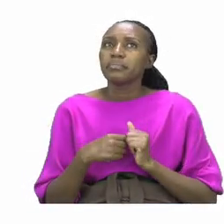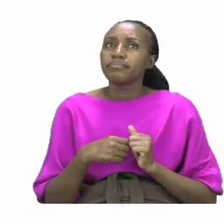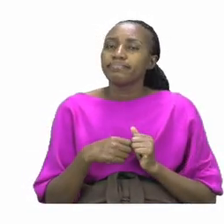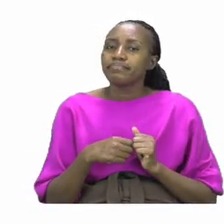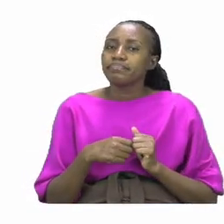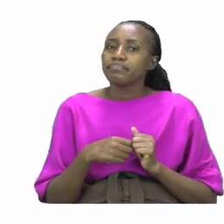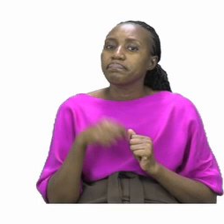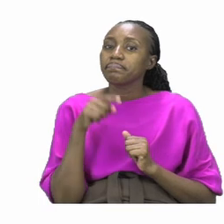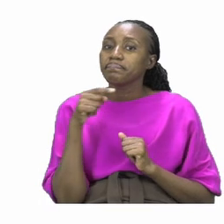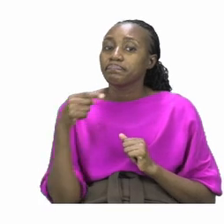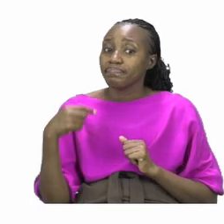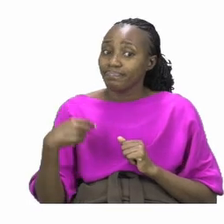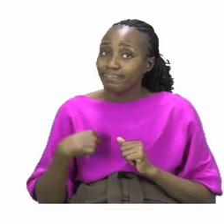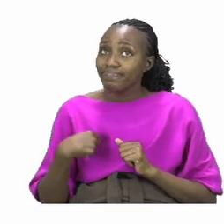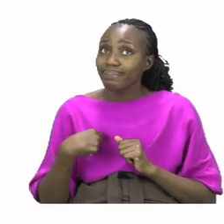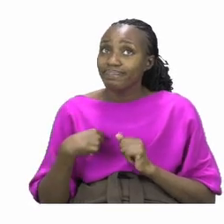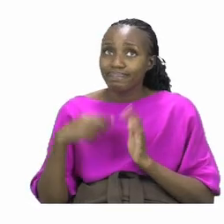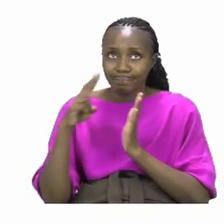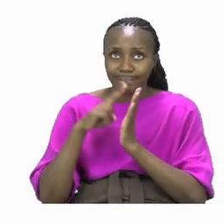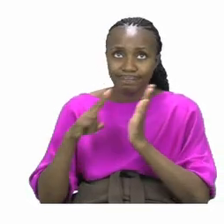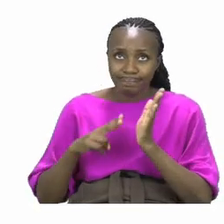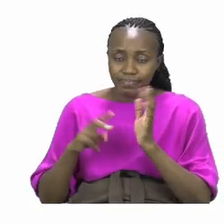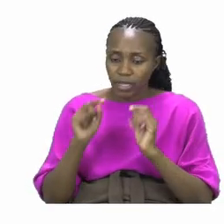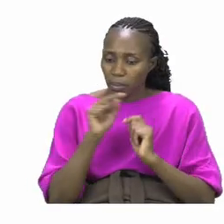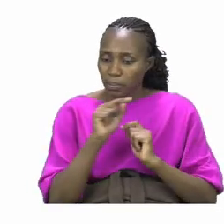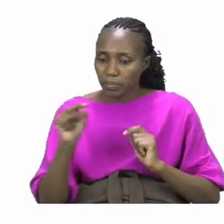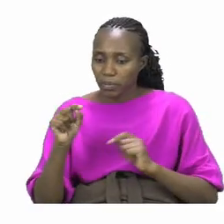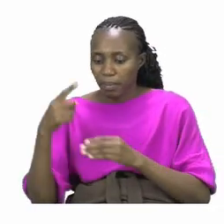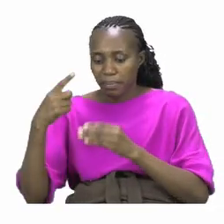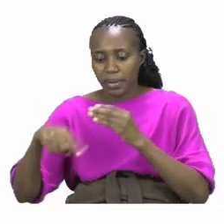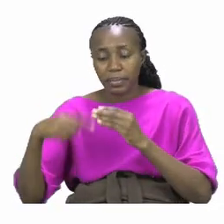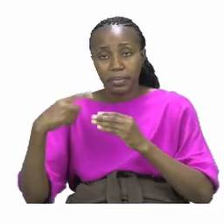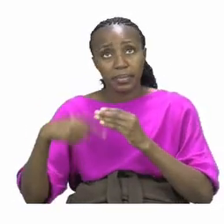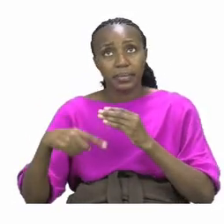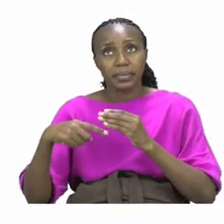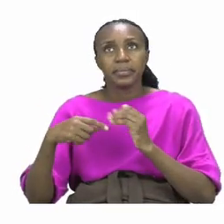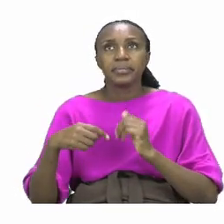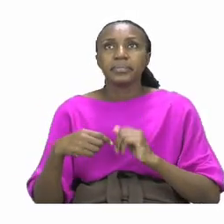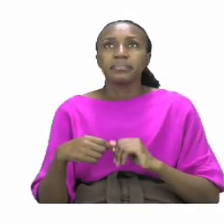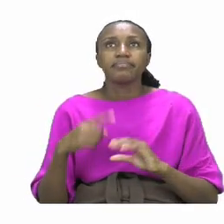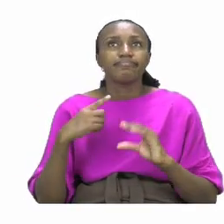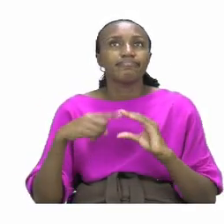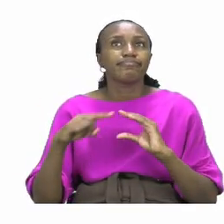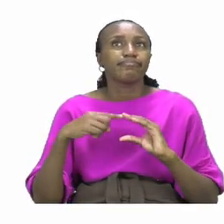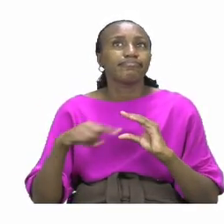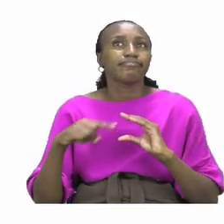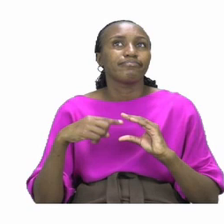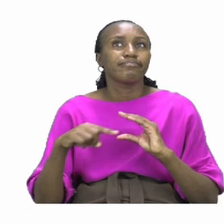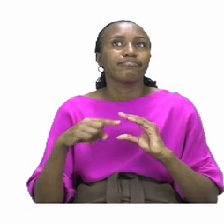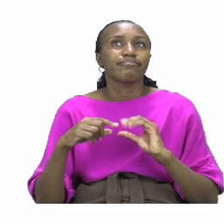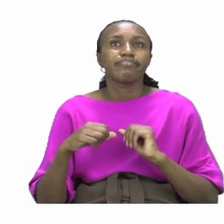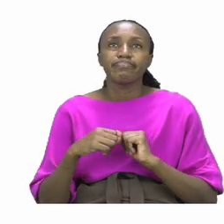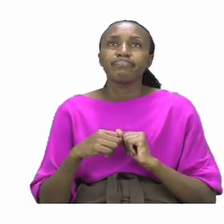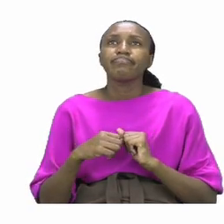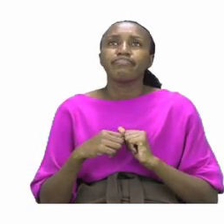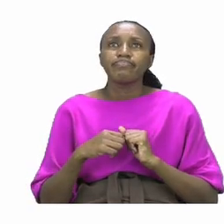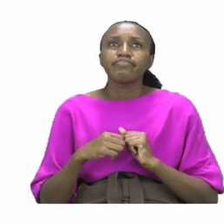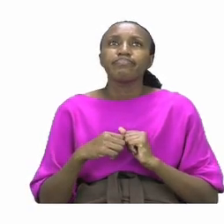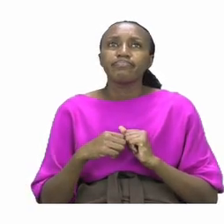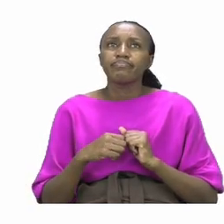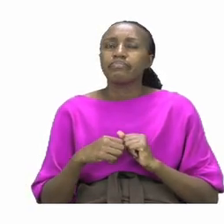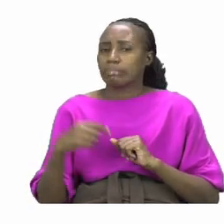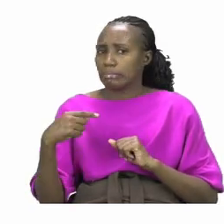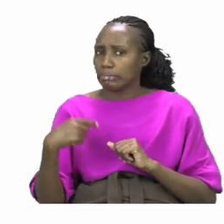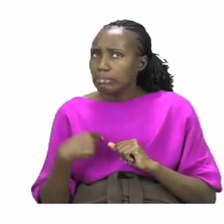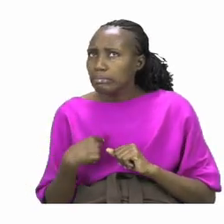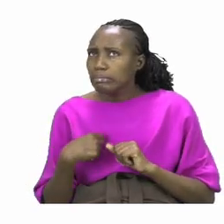He's reading dash email. So that means that if it is a he, we are